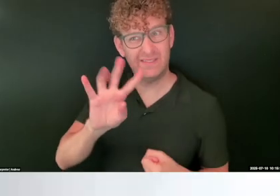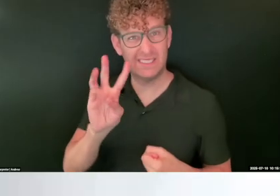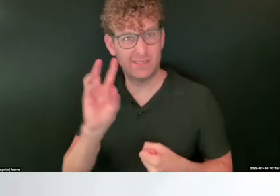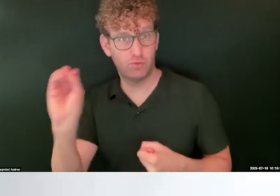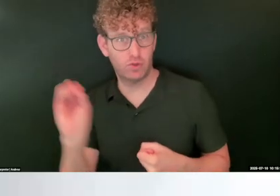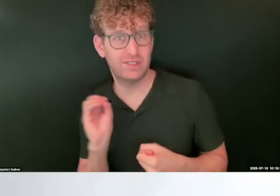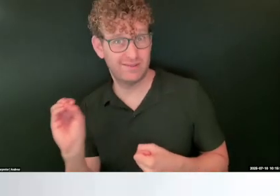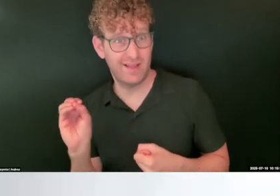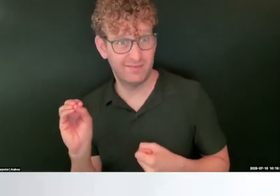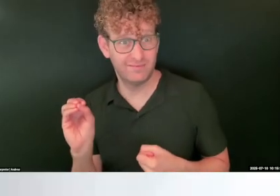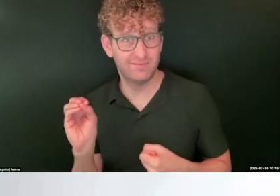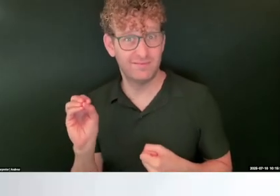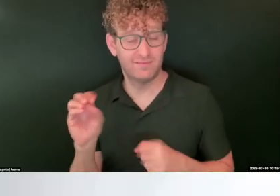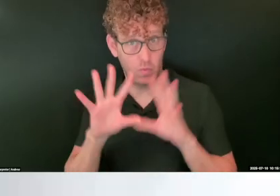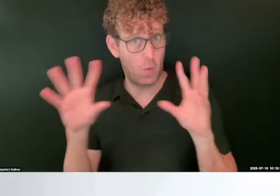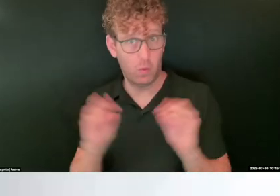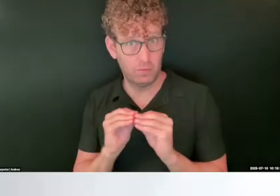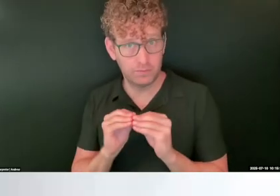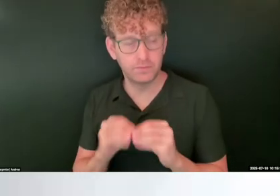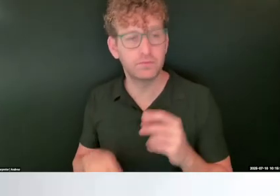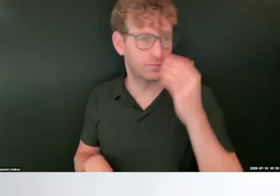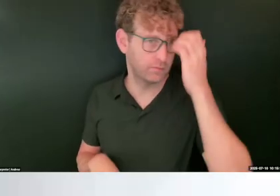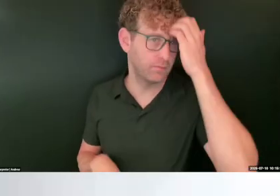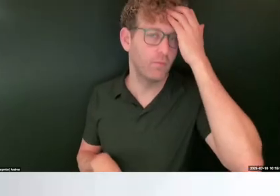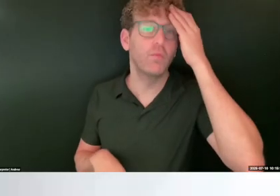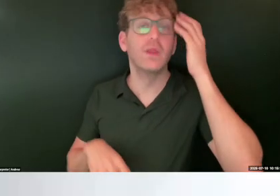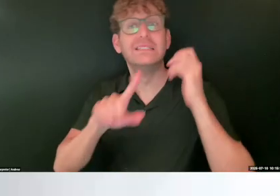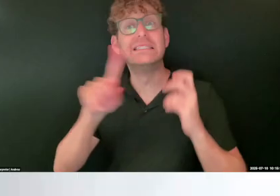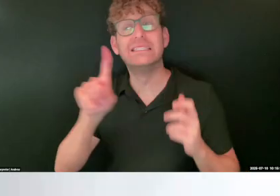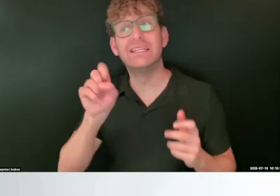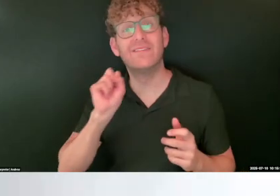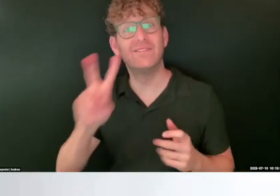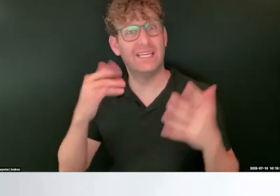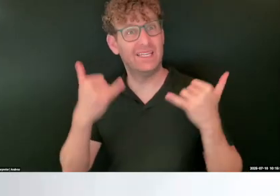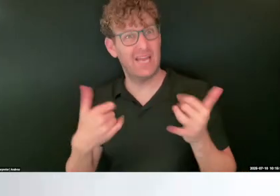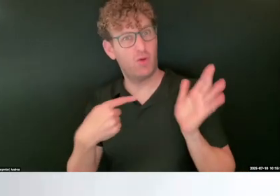ZEVs now represent 23% of all new vehicle sales in the state.